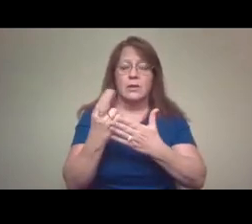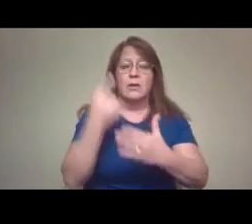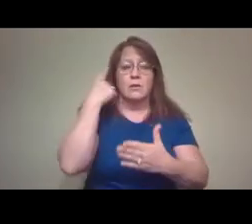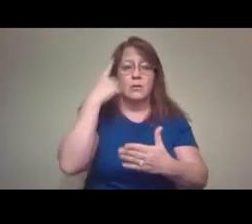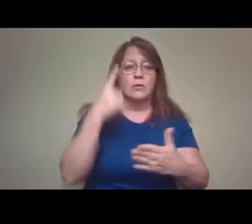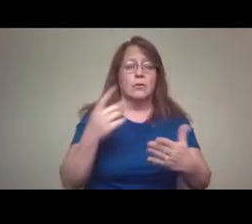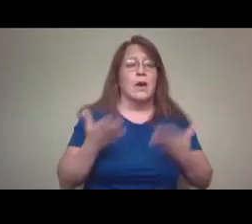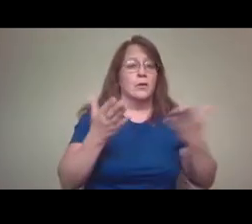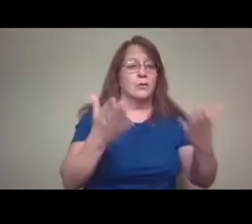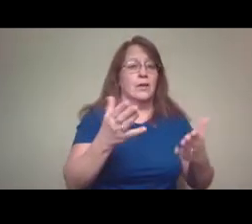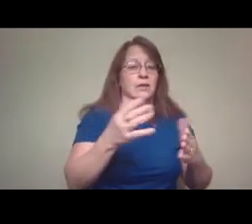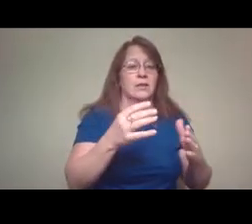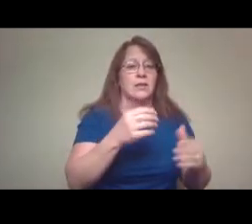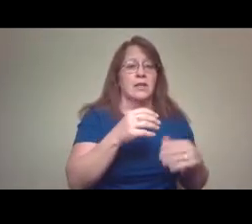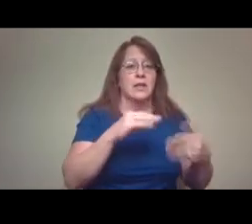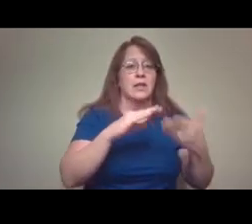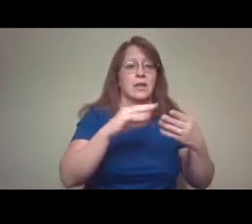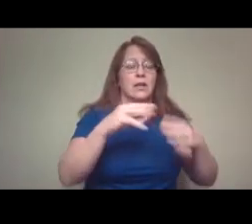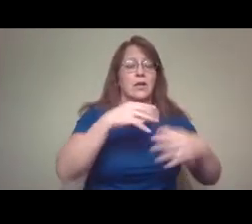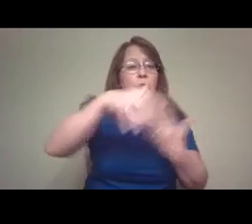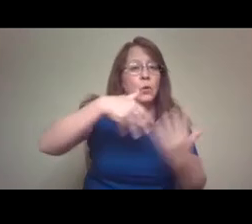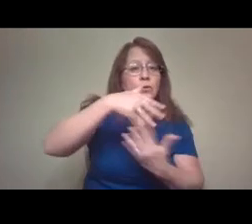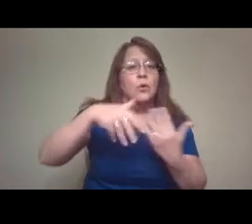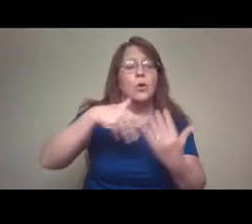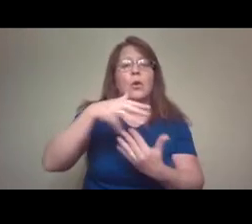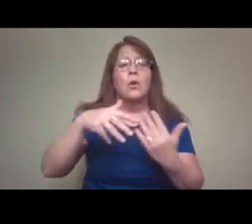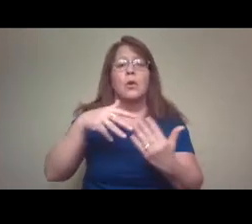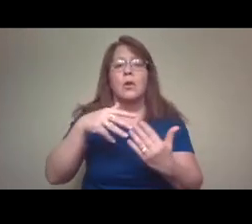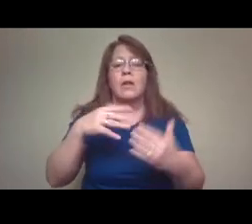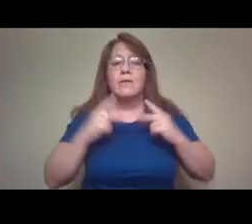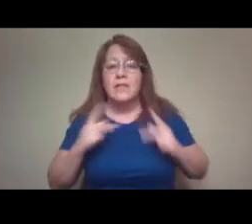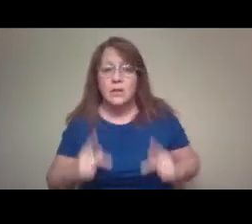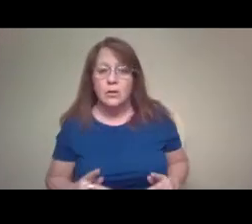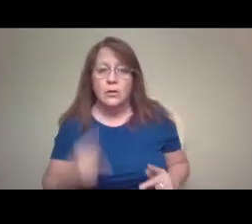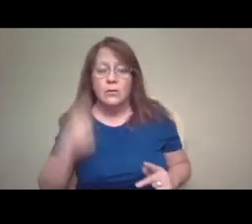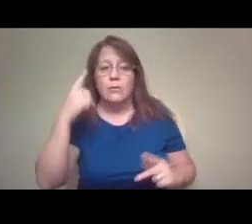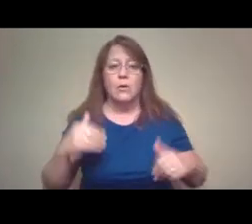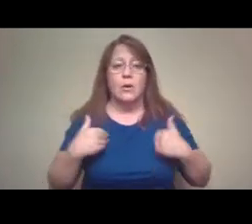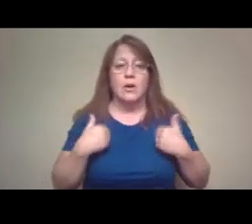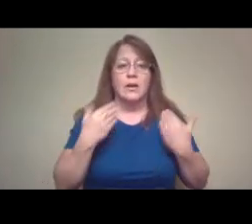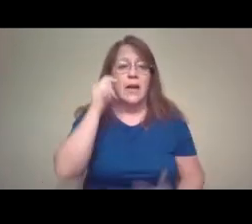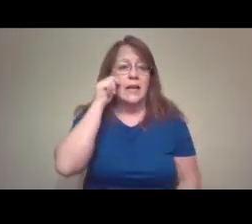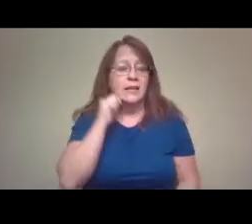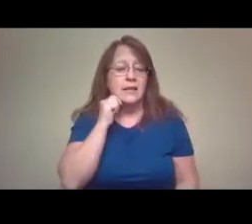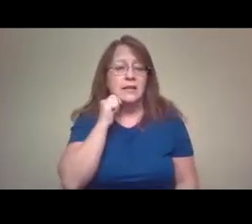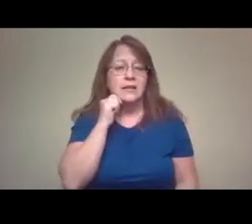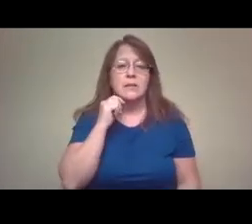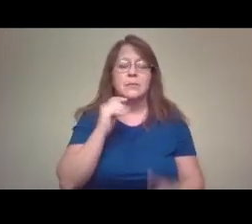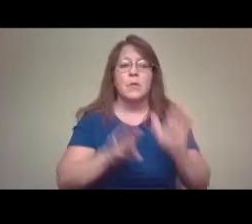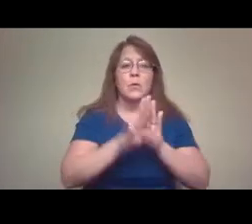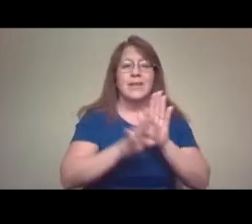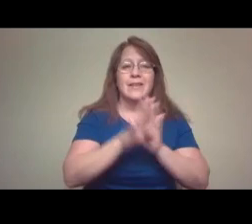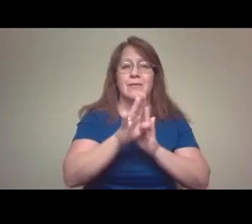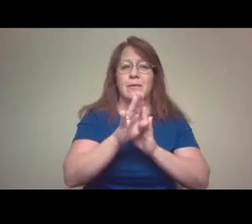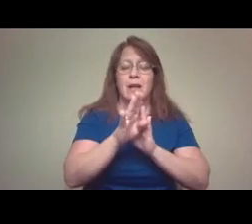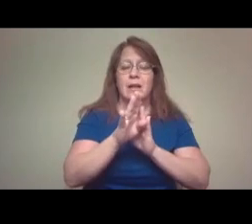physical, and mental health needs of children and youth. We develop partnerships with communities to plan local action